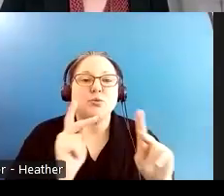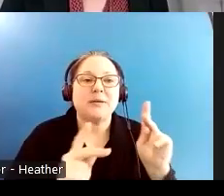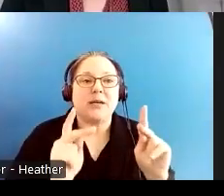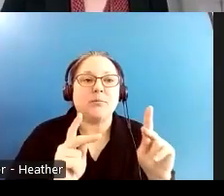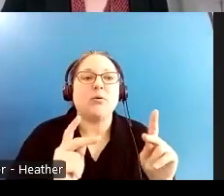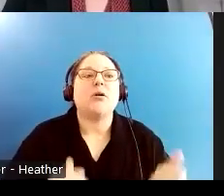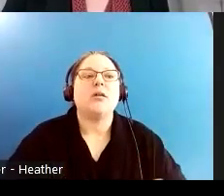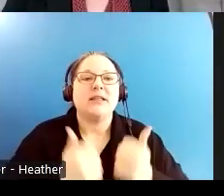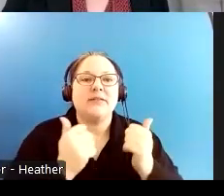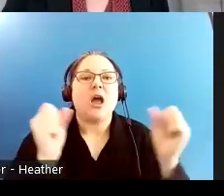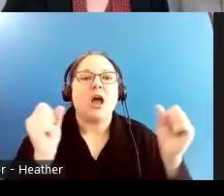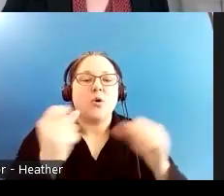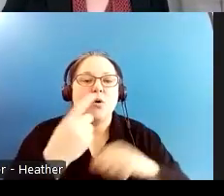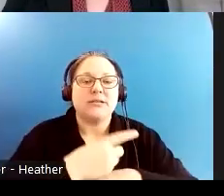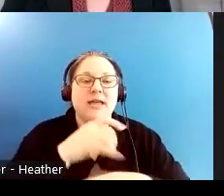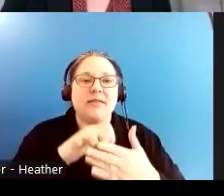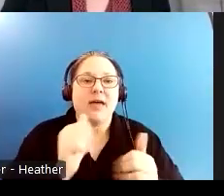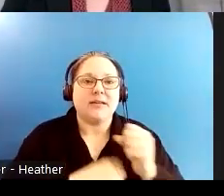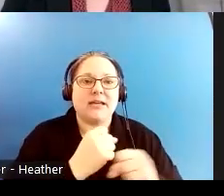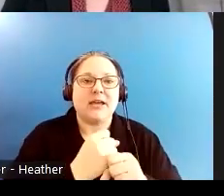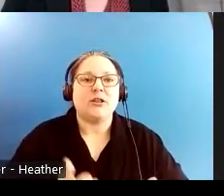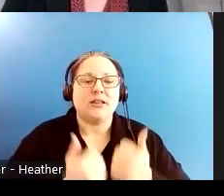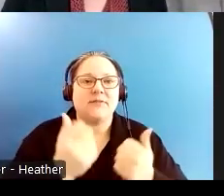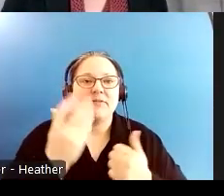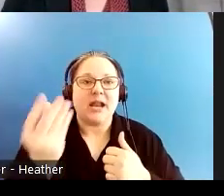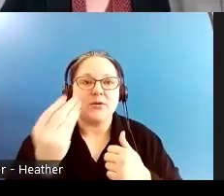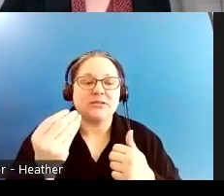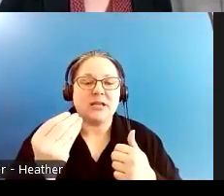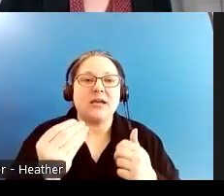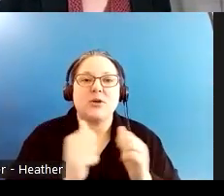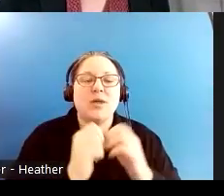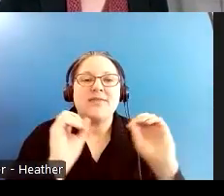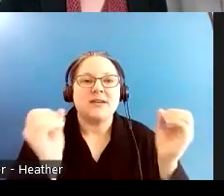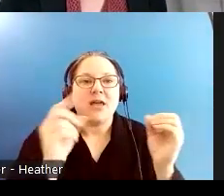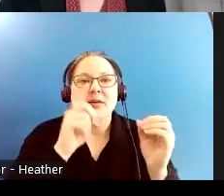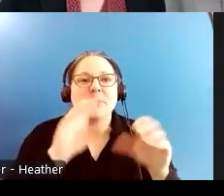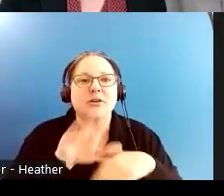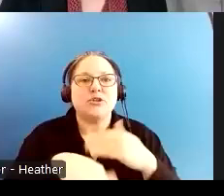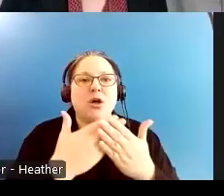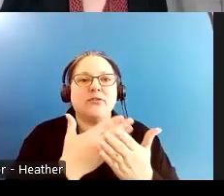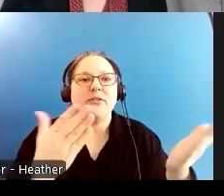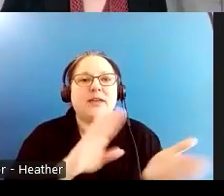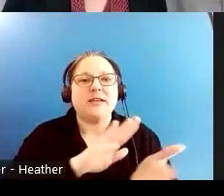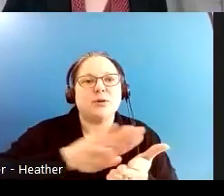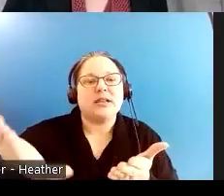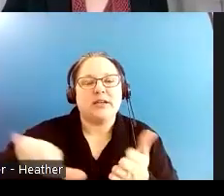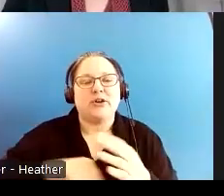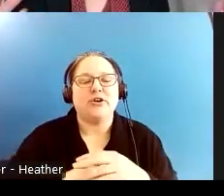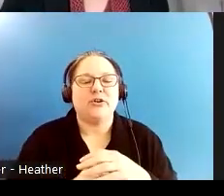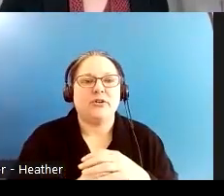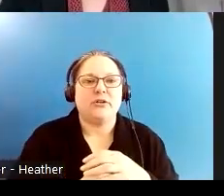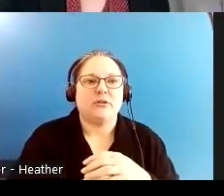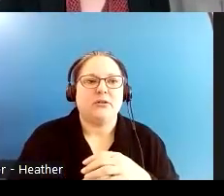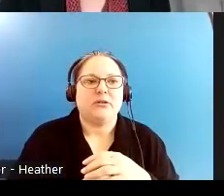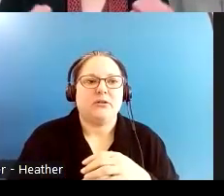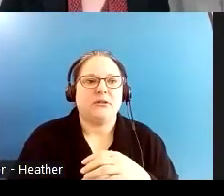day that year, living outside with nothing because all of their belongings have been cleared. So just a